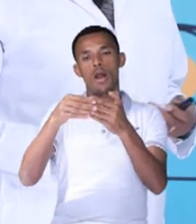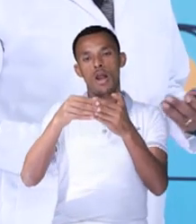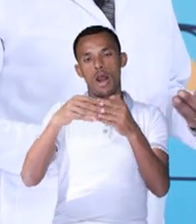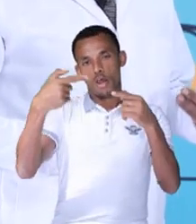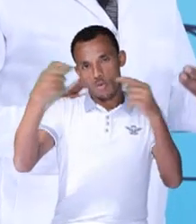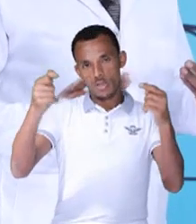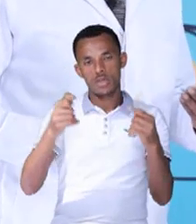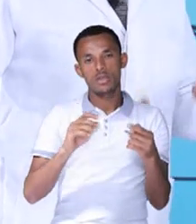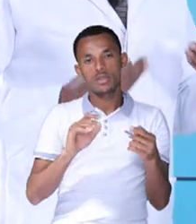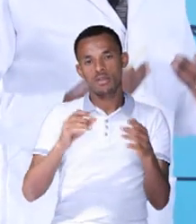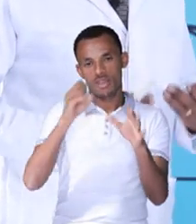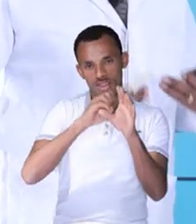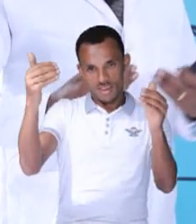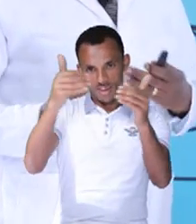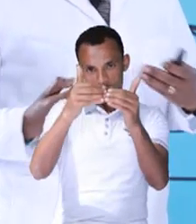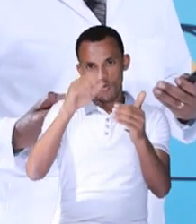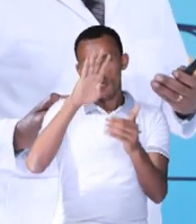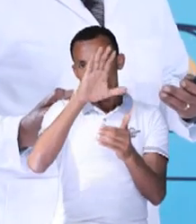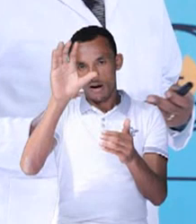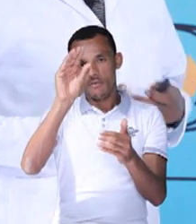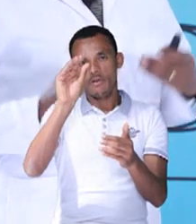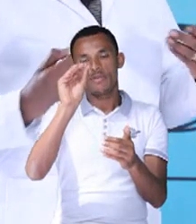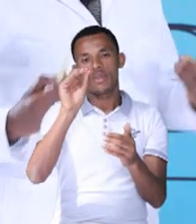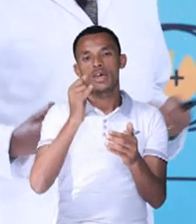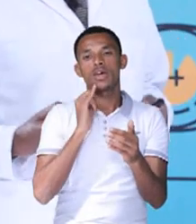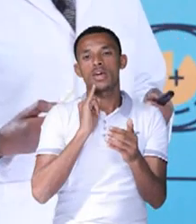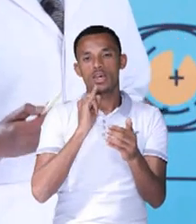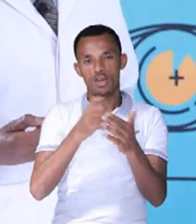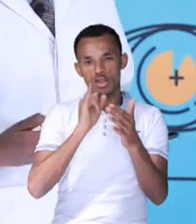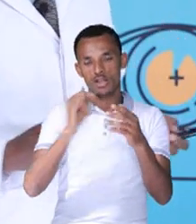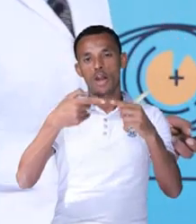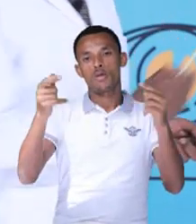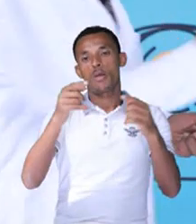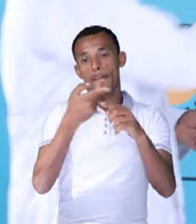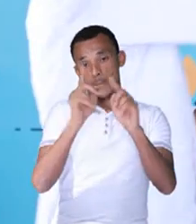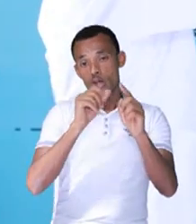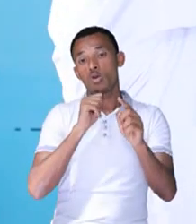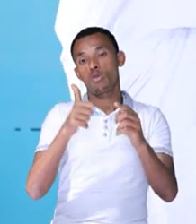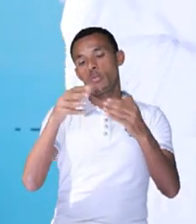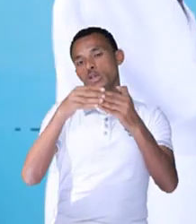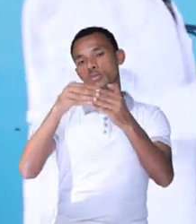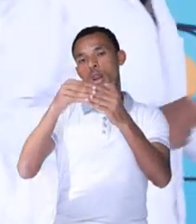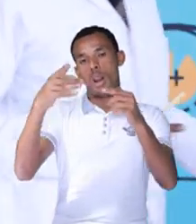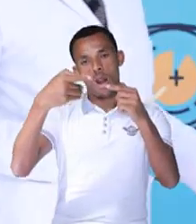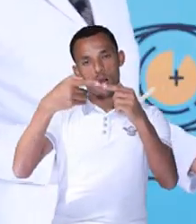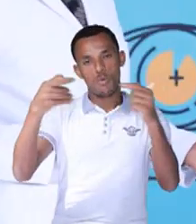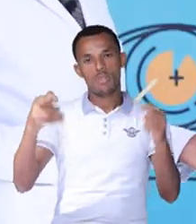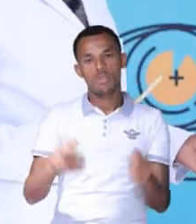coming to say that theta is equal to 450, it is an argument, but not principal argument for that